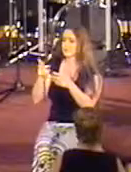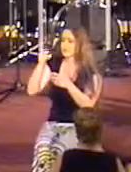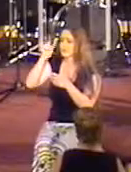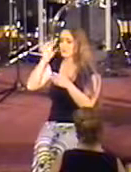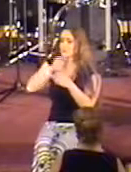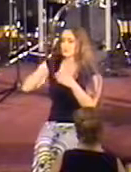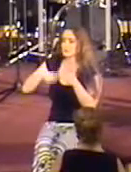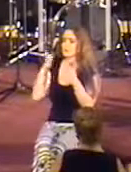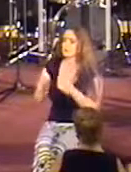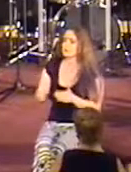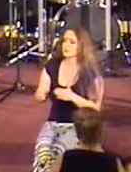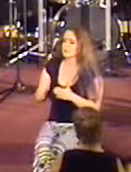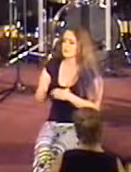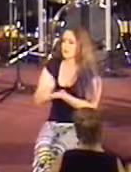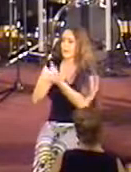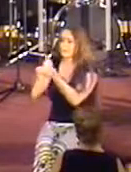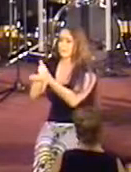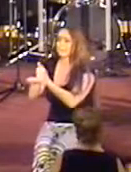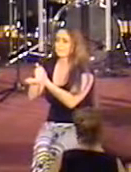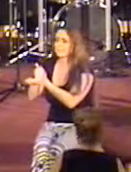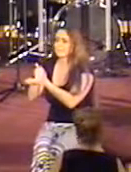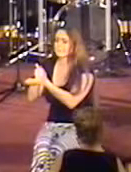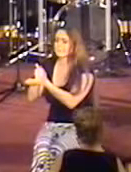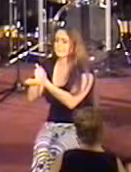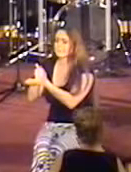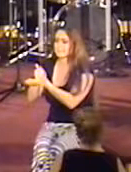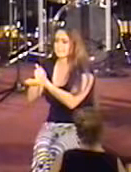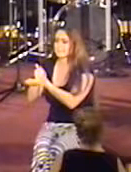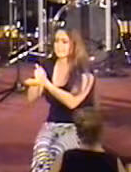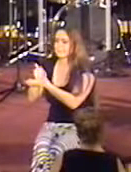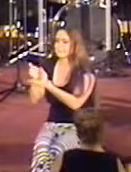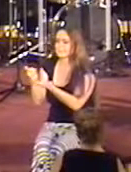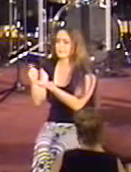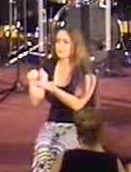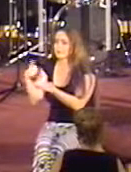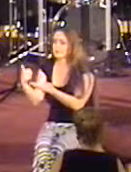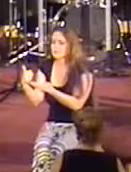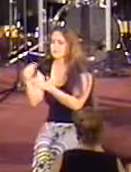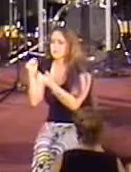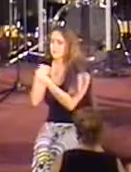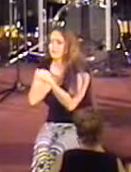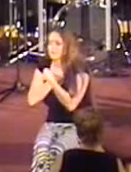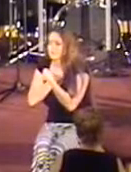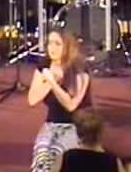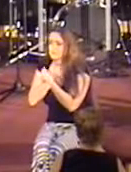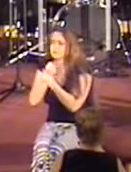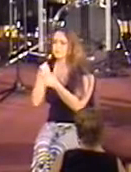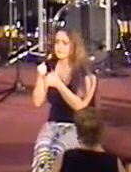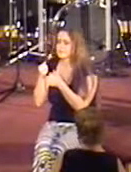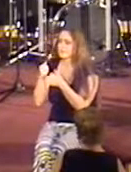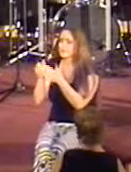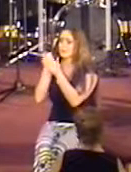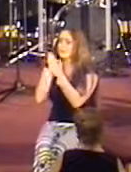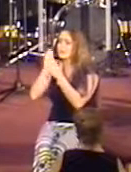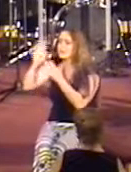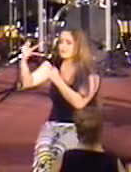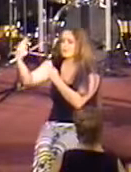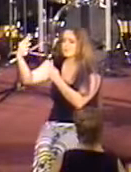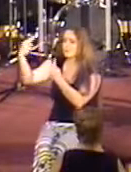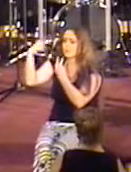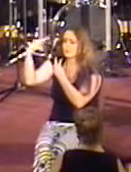to the aid of those, Father, that and humanity that we love. And so, Father, we pray your watchful eyes and